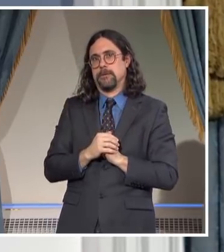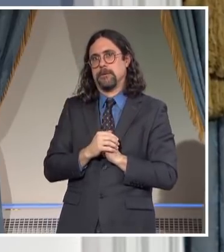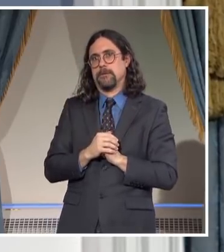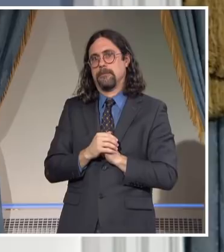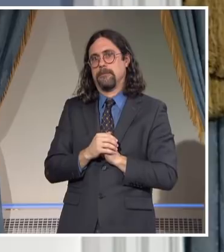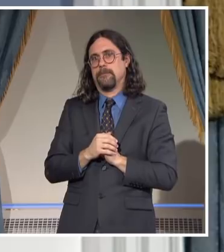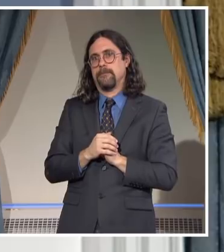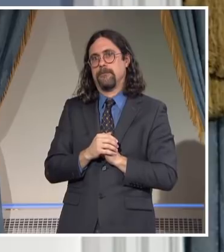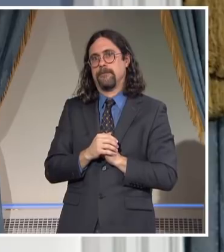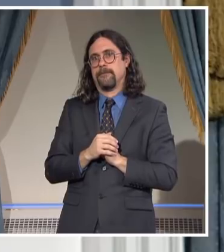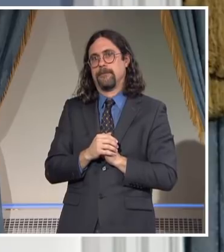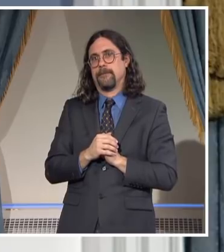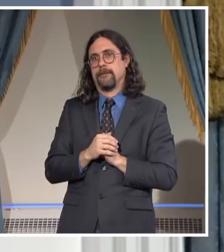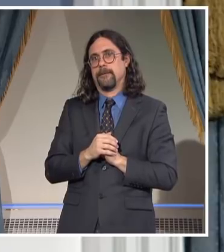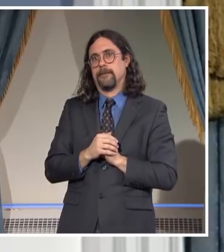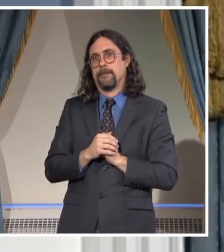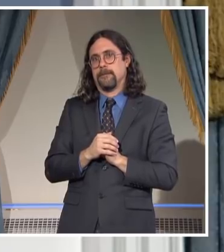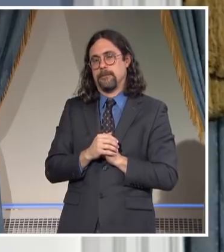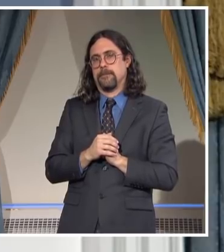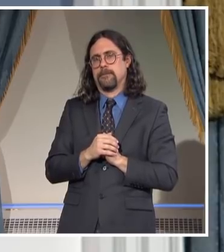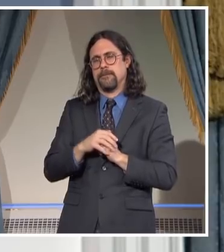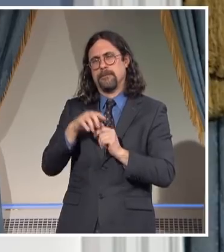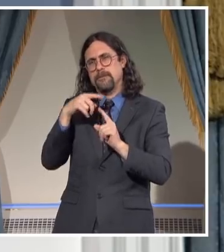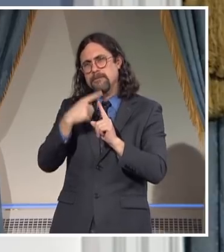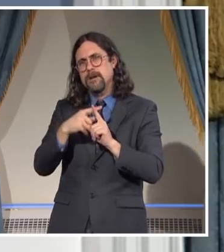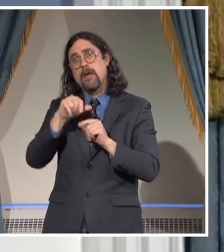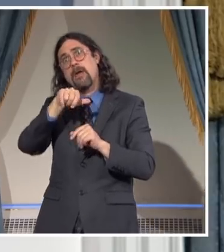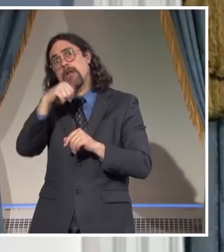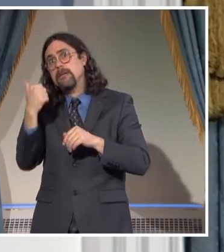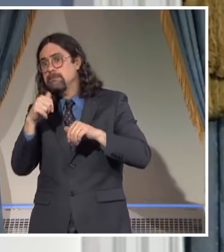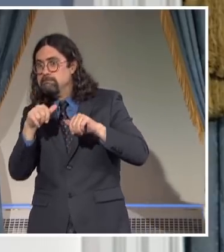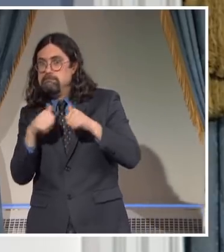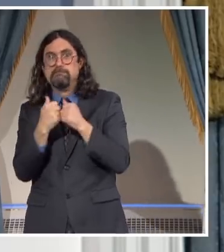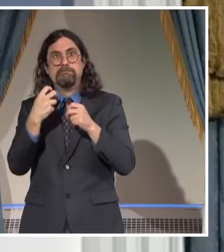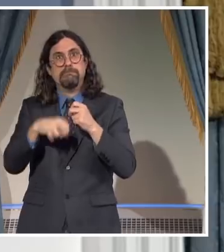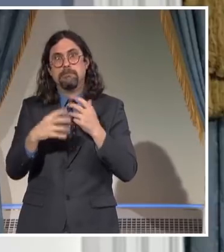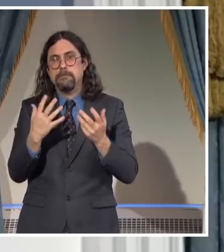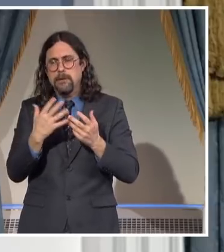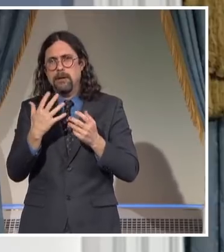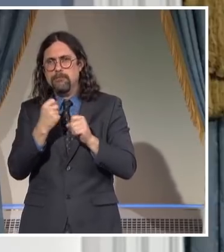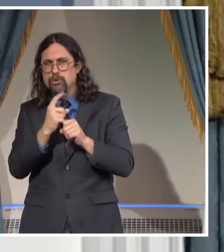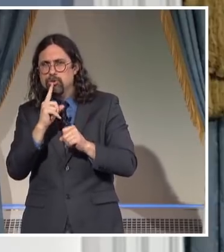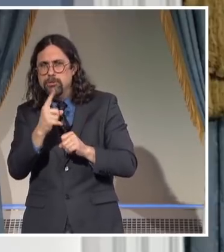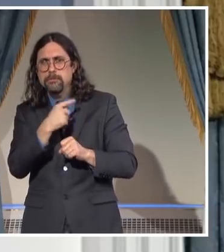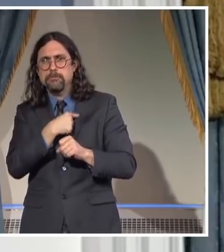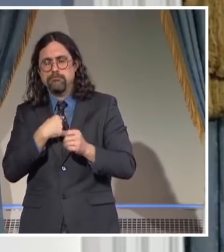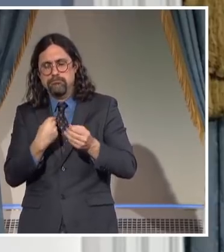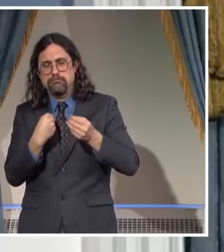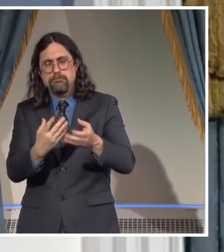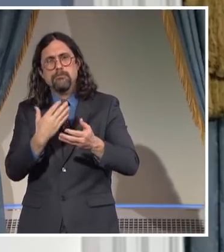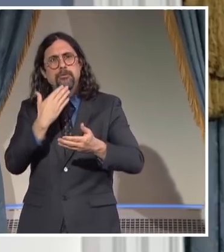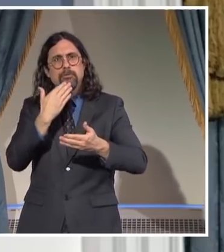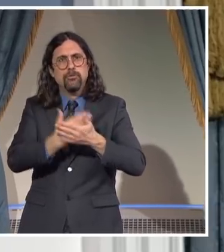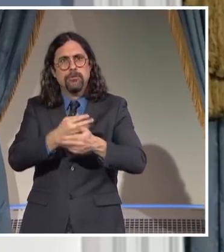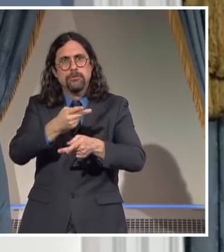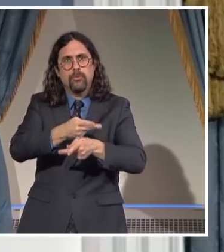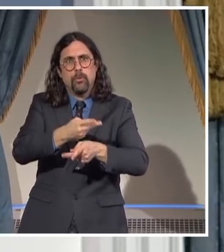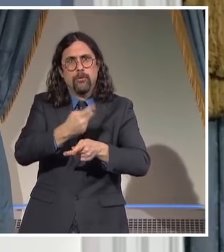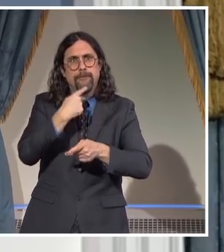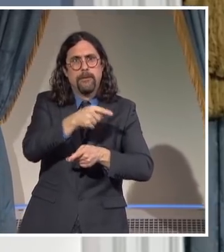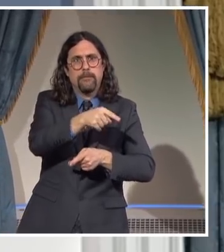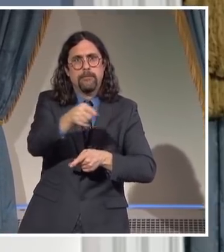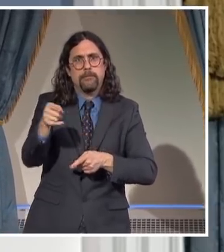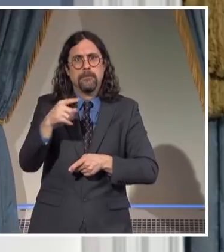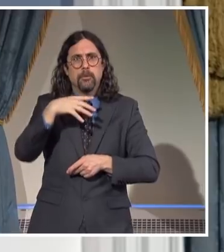especially are very much hurt by this illness. It is an illness right now where the major role